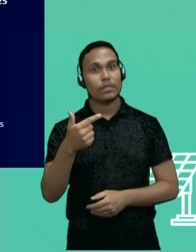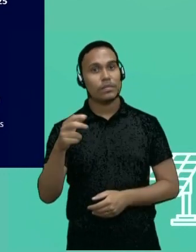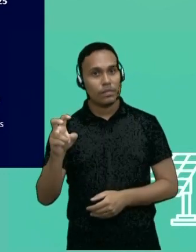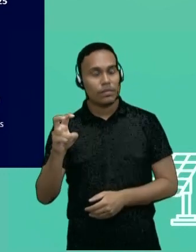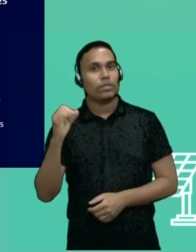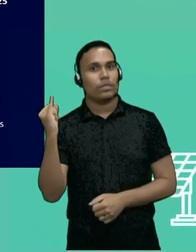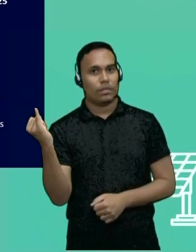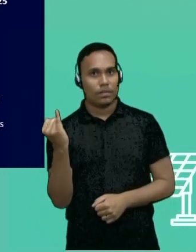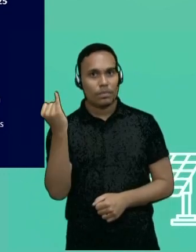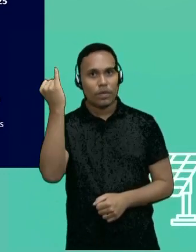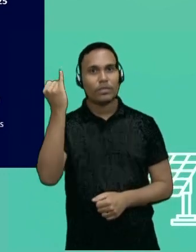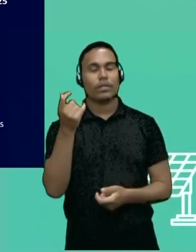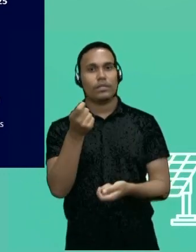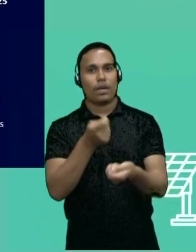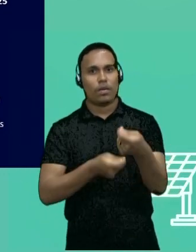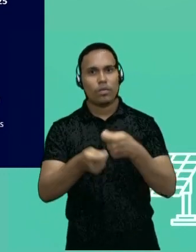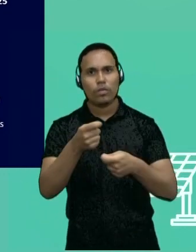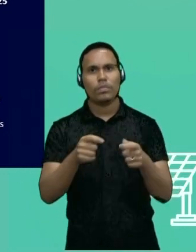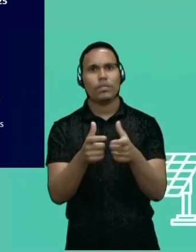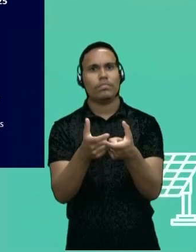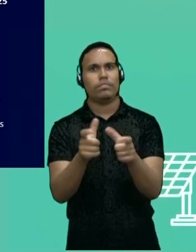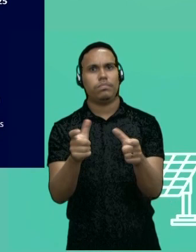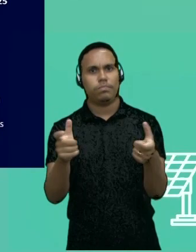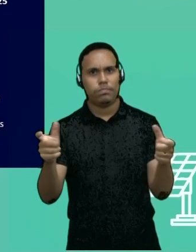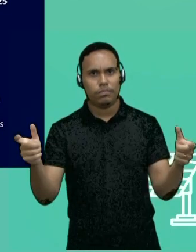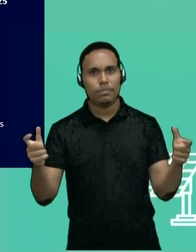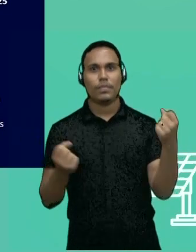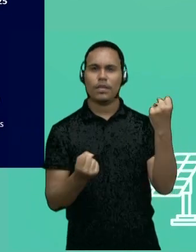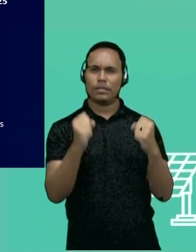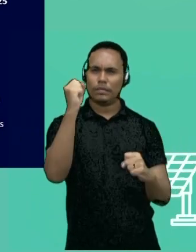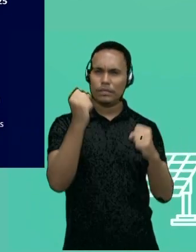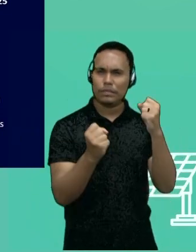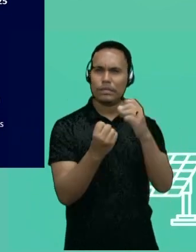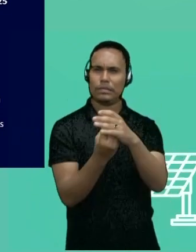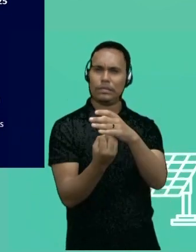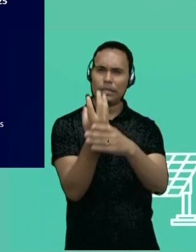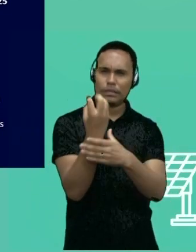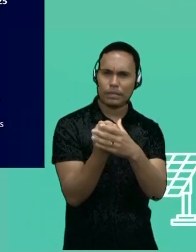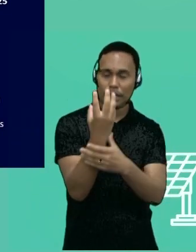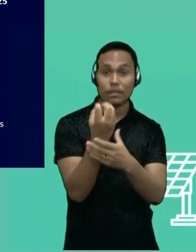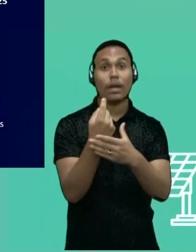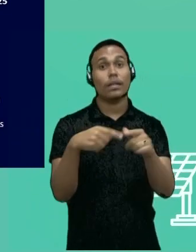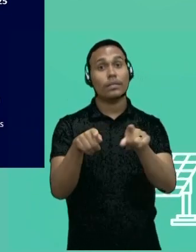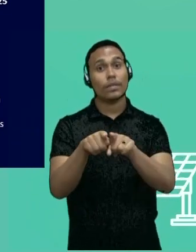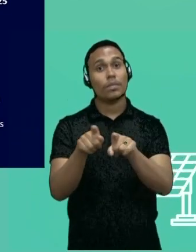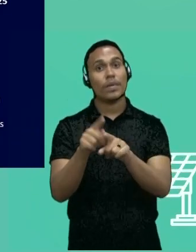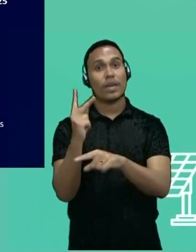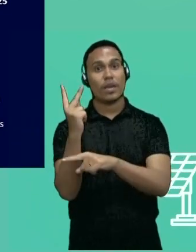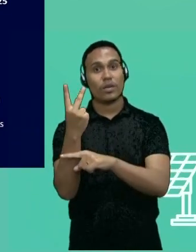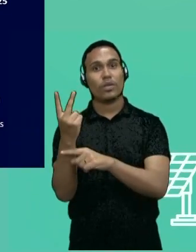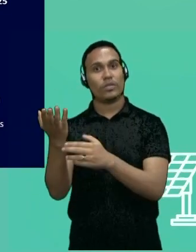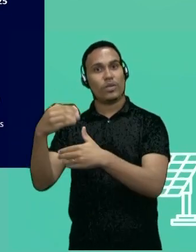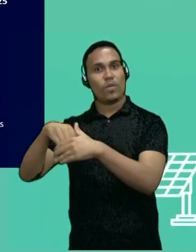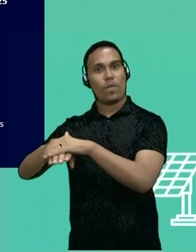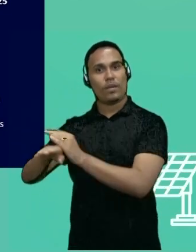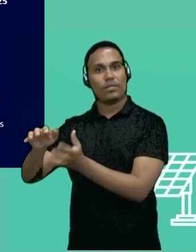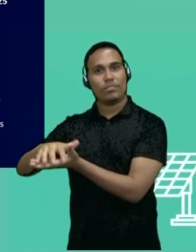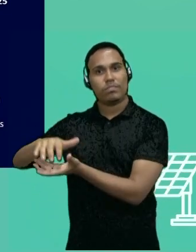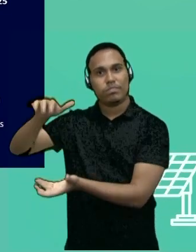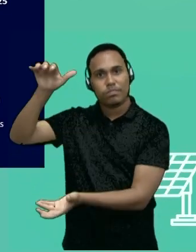whole, as we cannot only have production, we also need places to store the hydrogen, systems to distribute it through, and also end users to